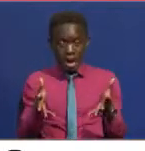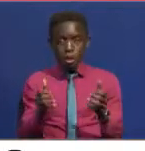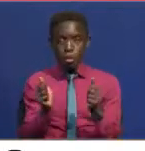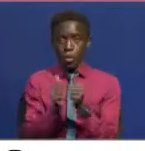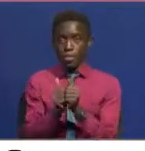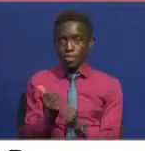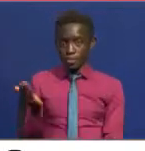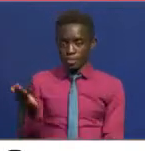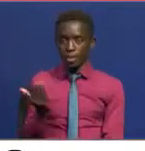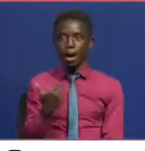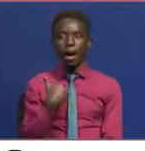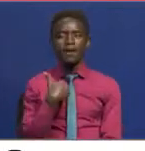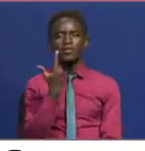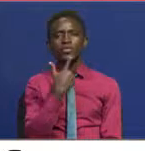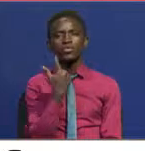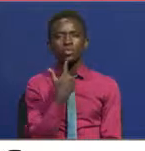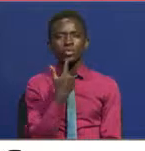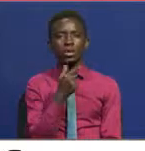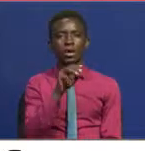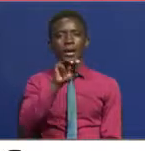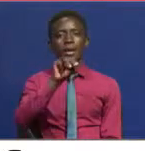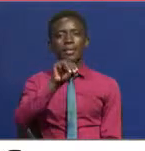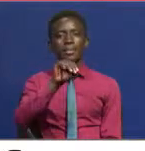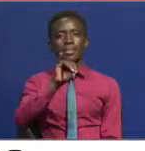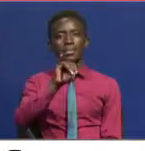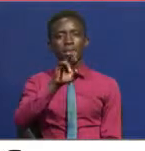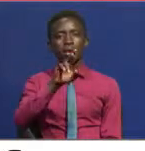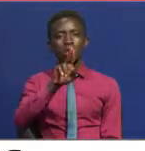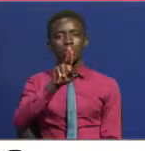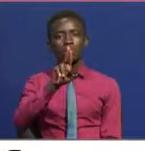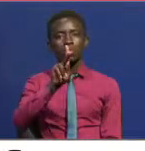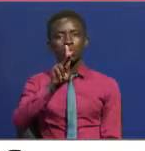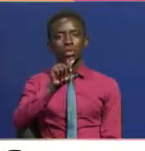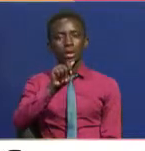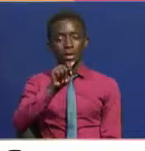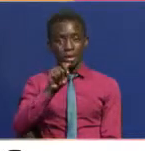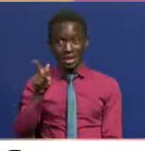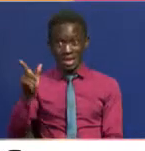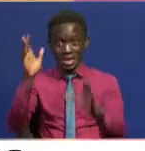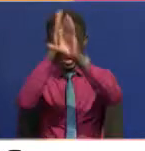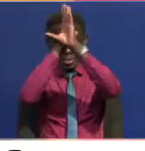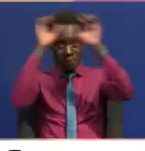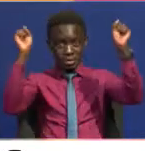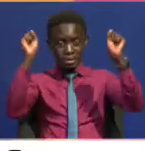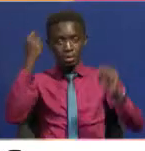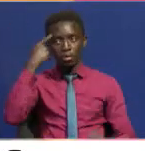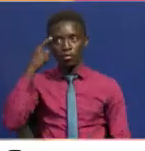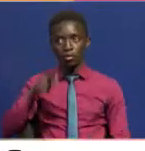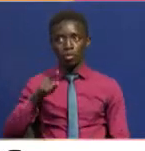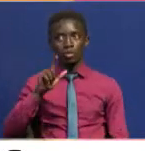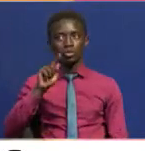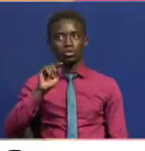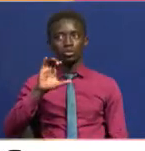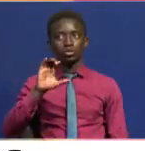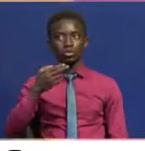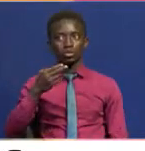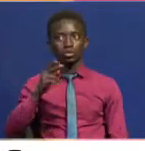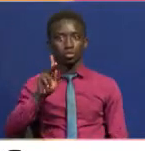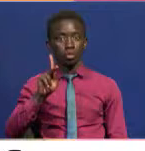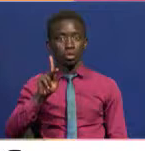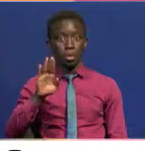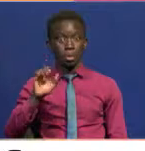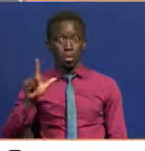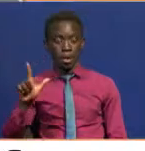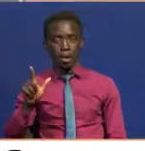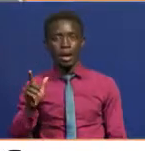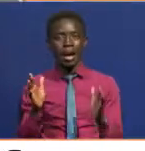on my left, I've got, Ken Miruka, who's President, Tchoukball Kenya. We've got Caroline Nange, who's a coach, and Brian Muchanga,